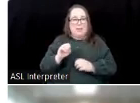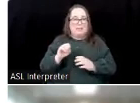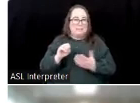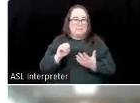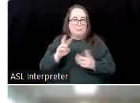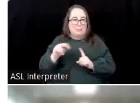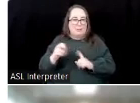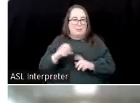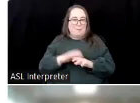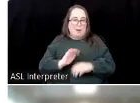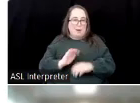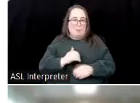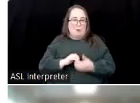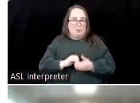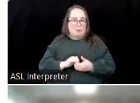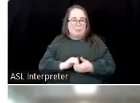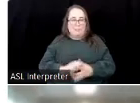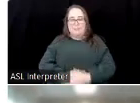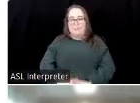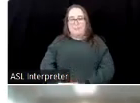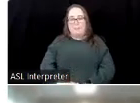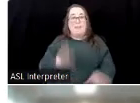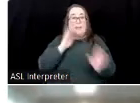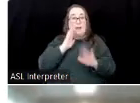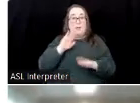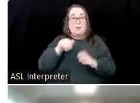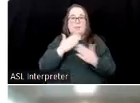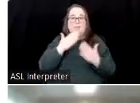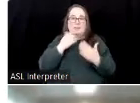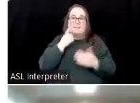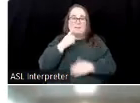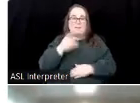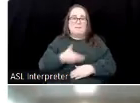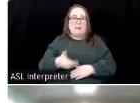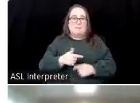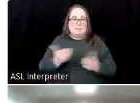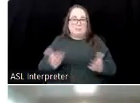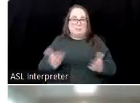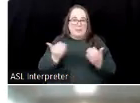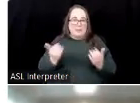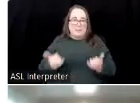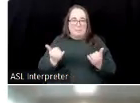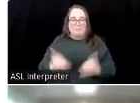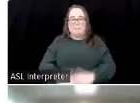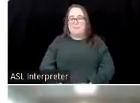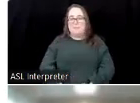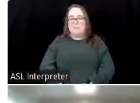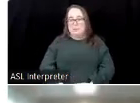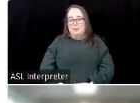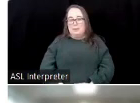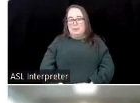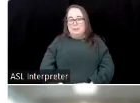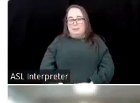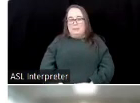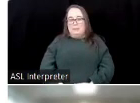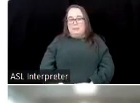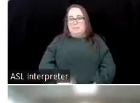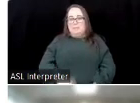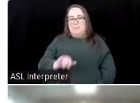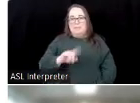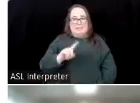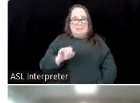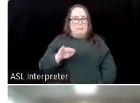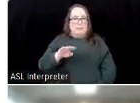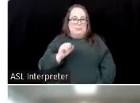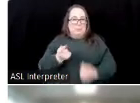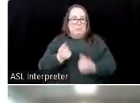partnership. Hello, everybody, and thanks for having me. I want to say first, Liz Prince, who you'll meet in a